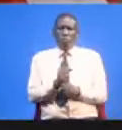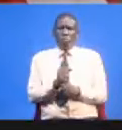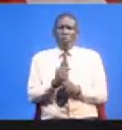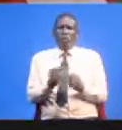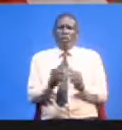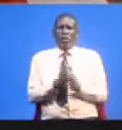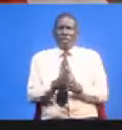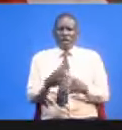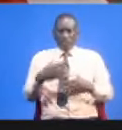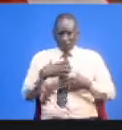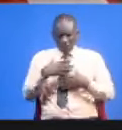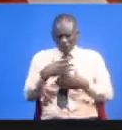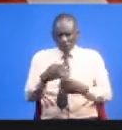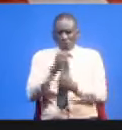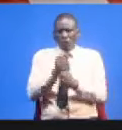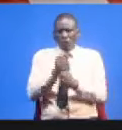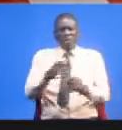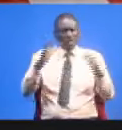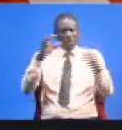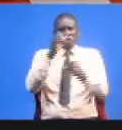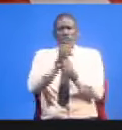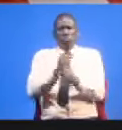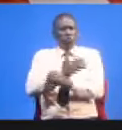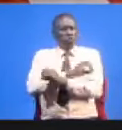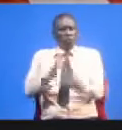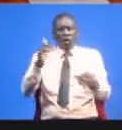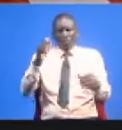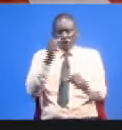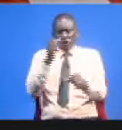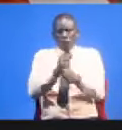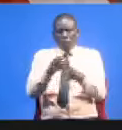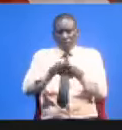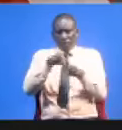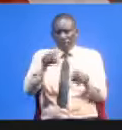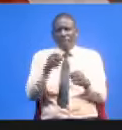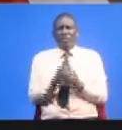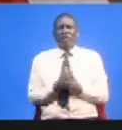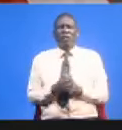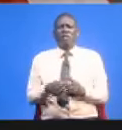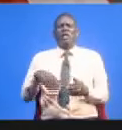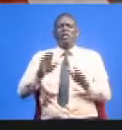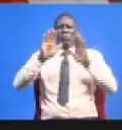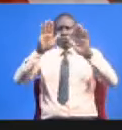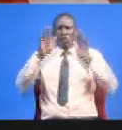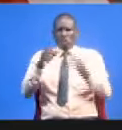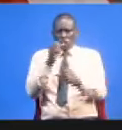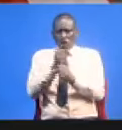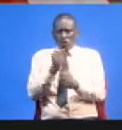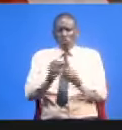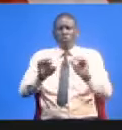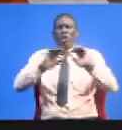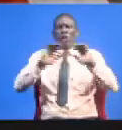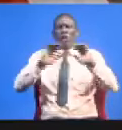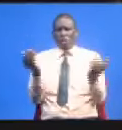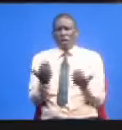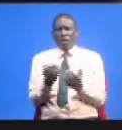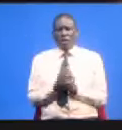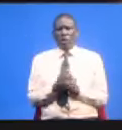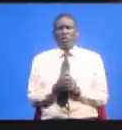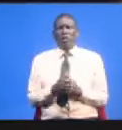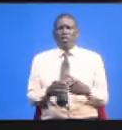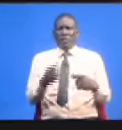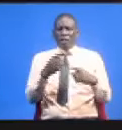you've entrusted to me. This is a great job. There's no job like this. This is the most important job in